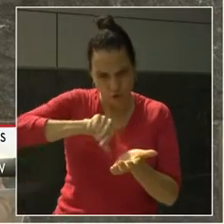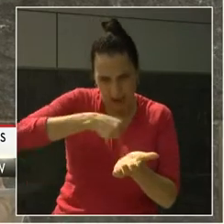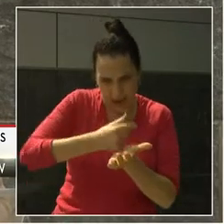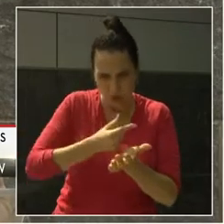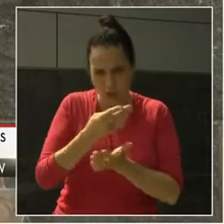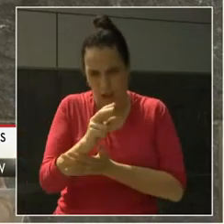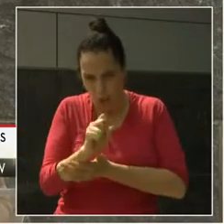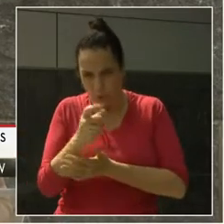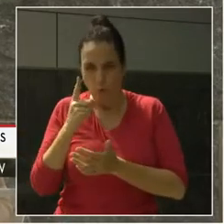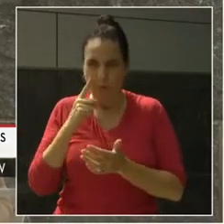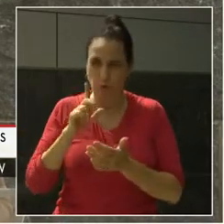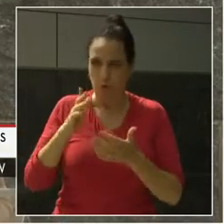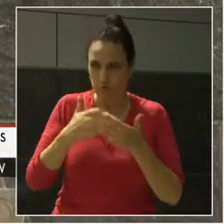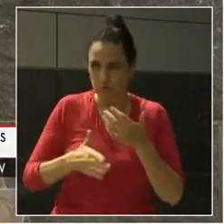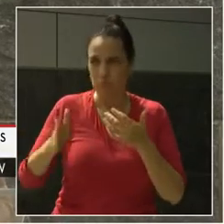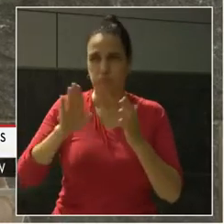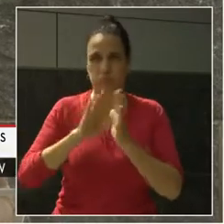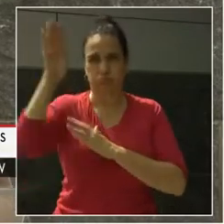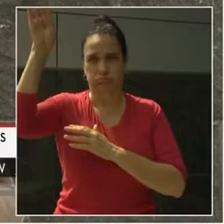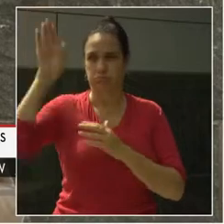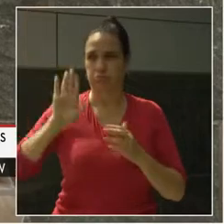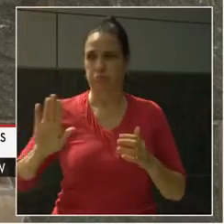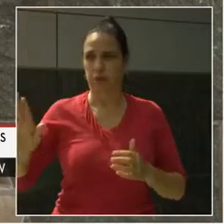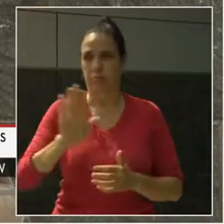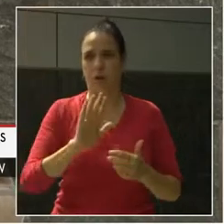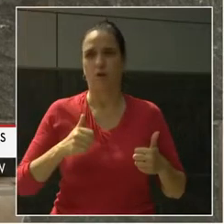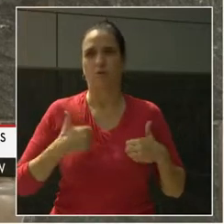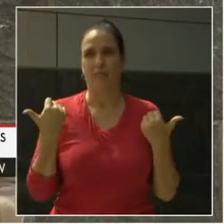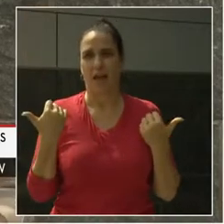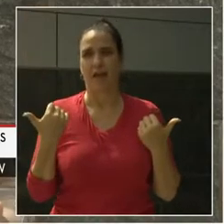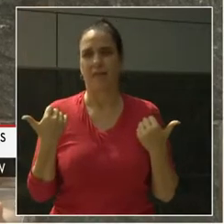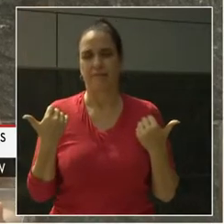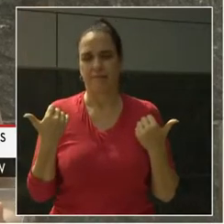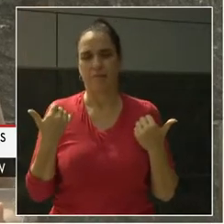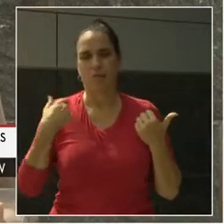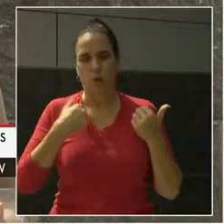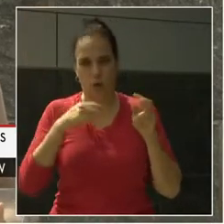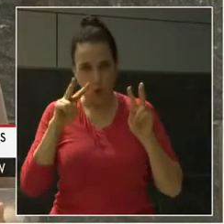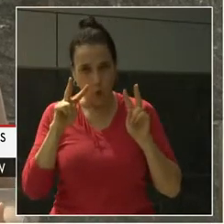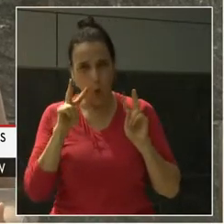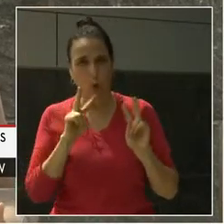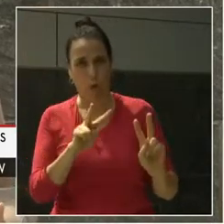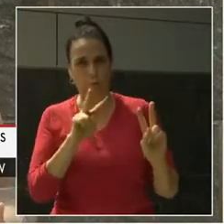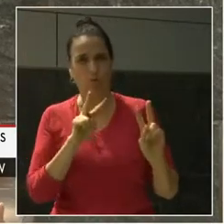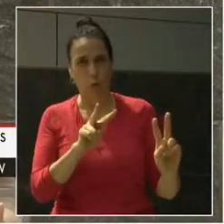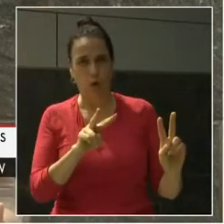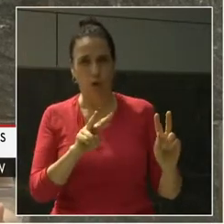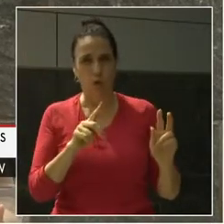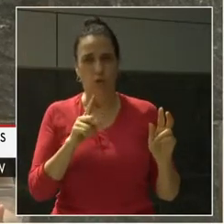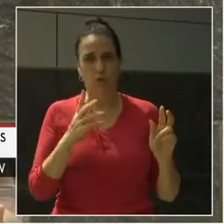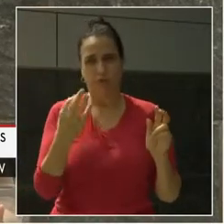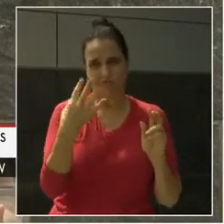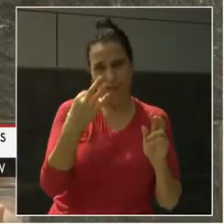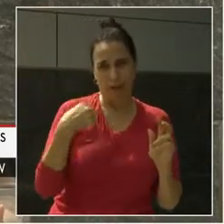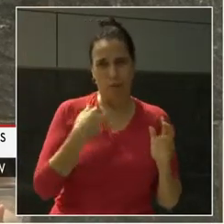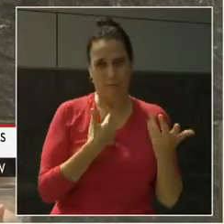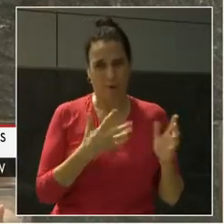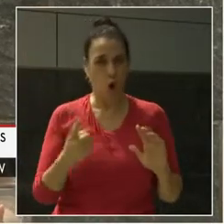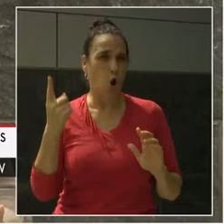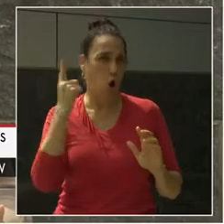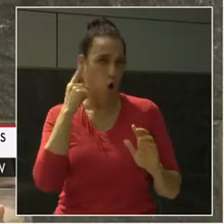look ahead, we know that we heard from students about, in some cases, as I already mentioned,